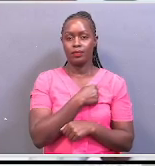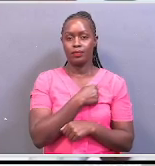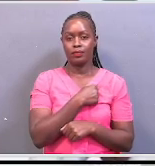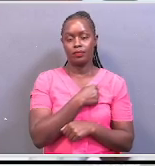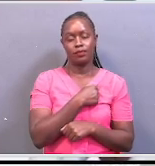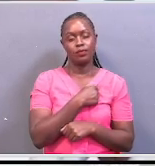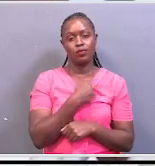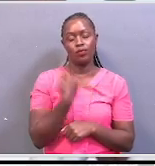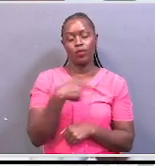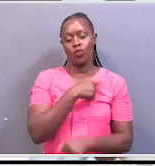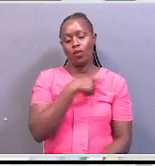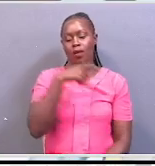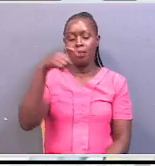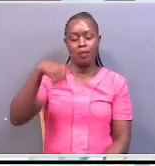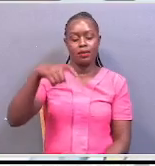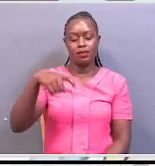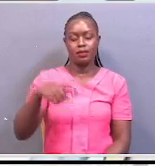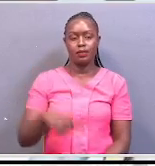We must,